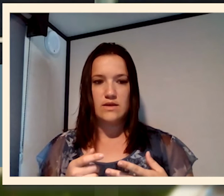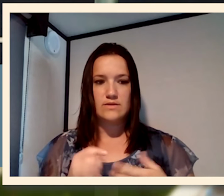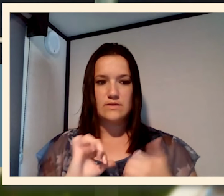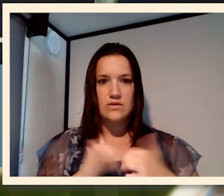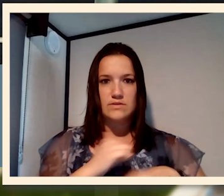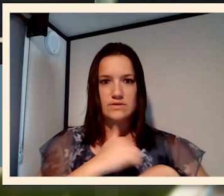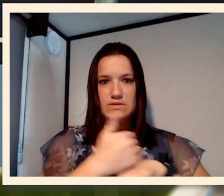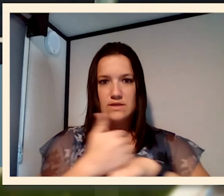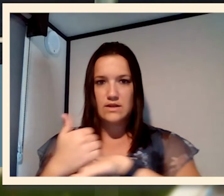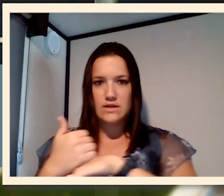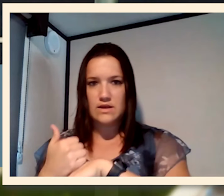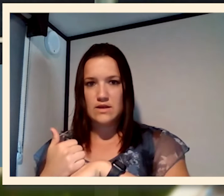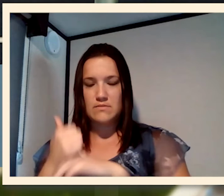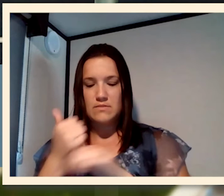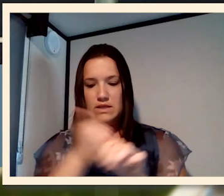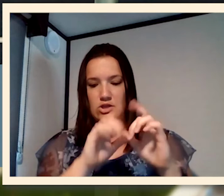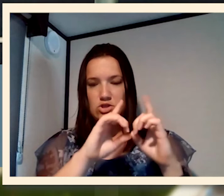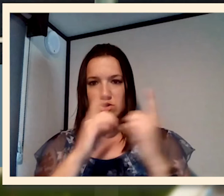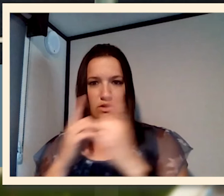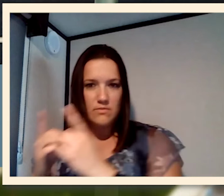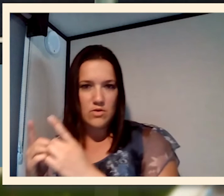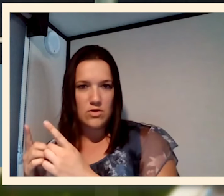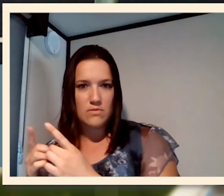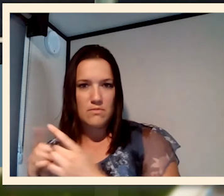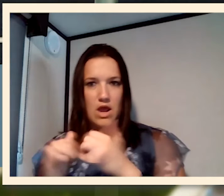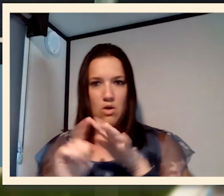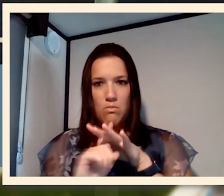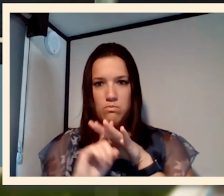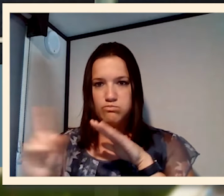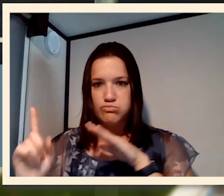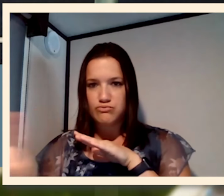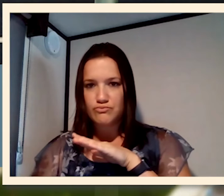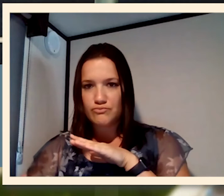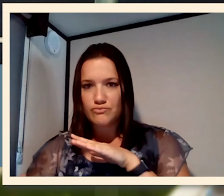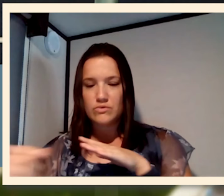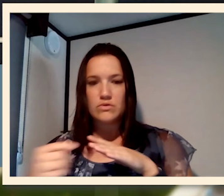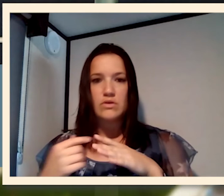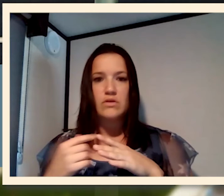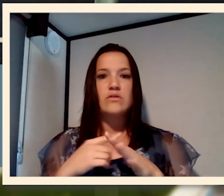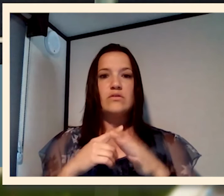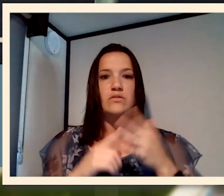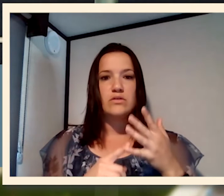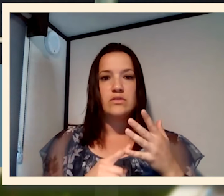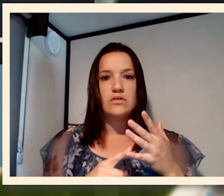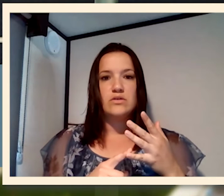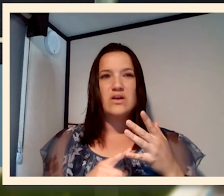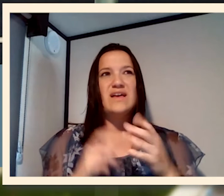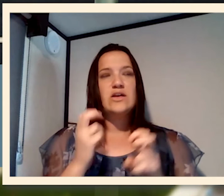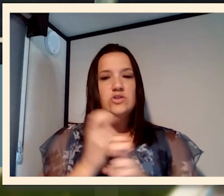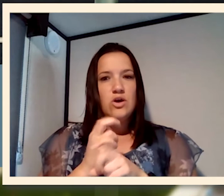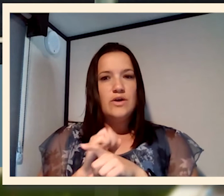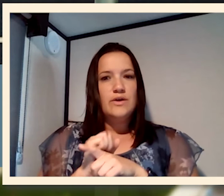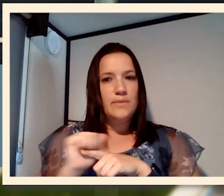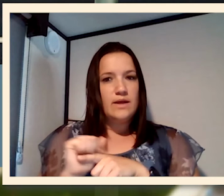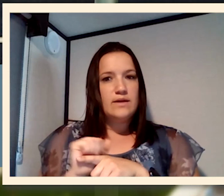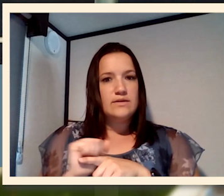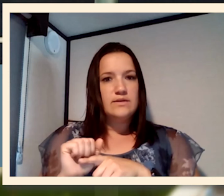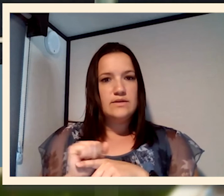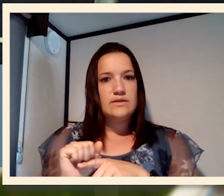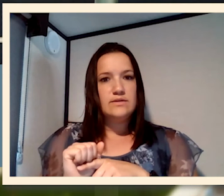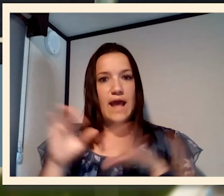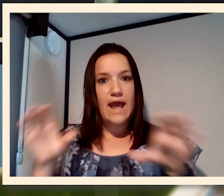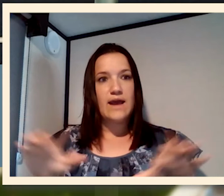significantly by the logistical layout of an individual department, you know, the escape routes, and so